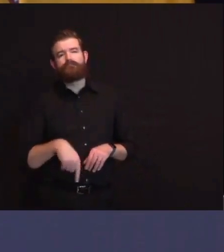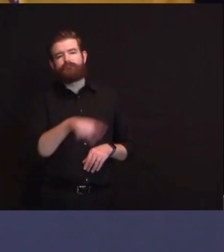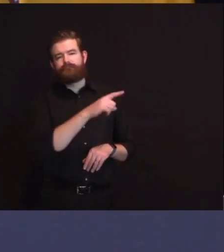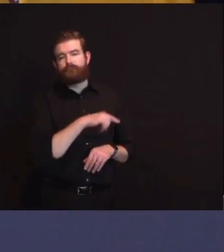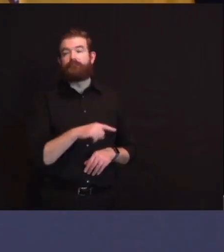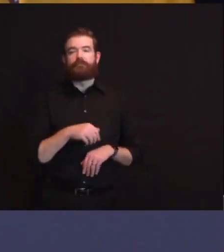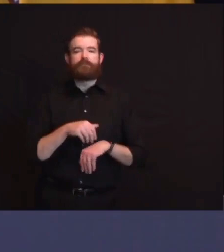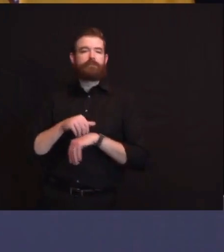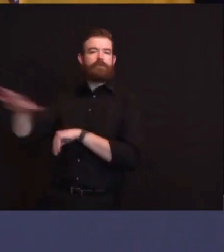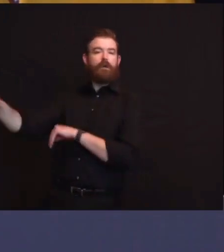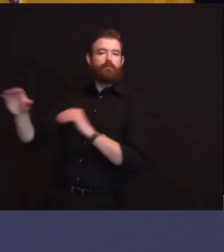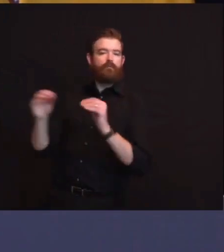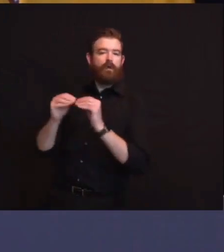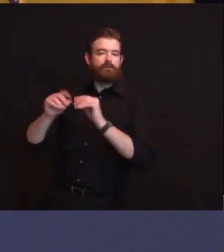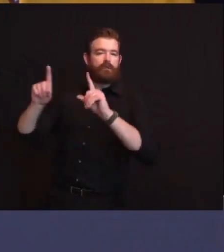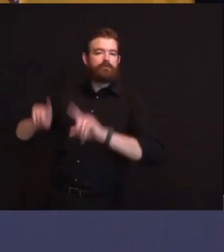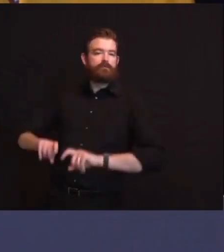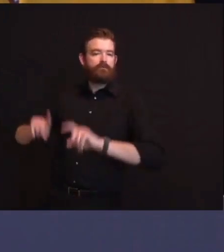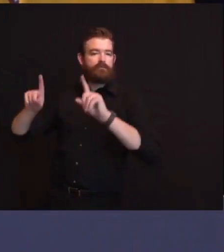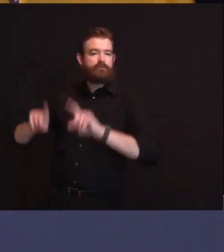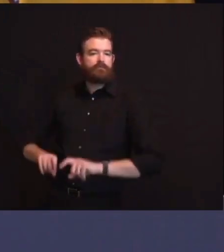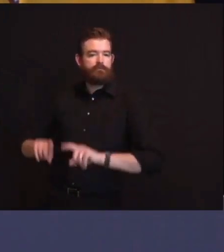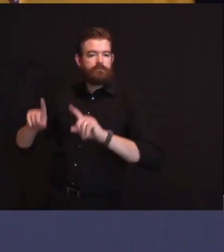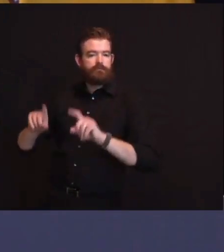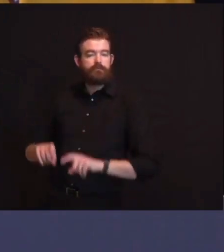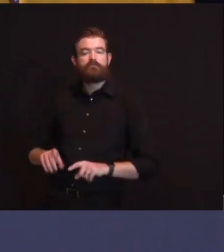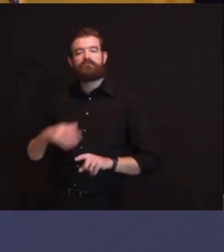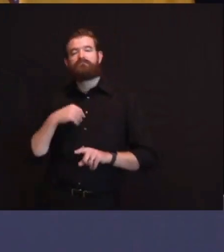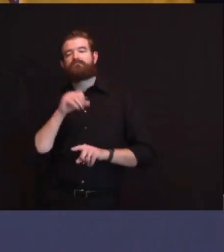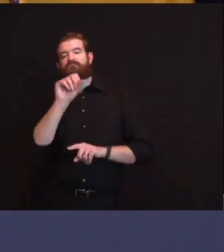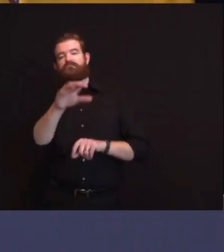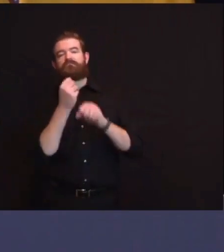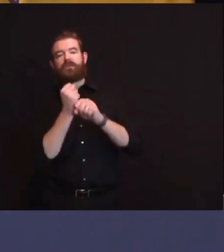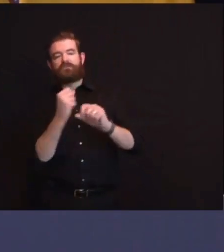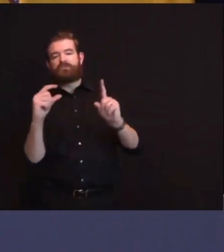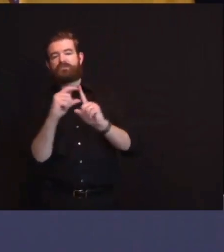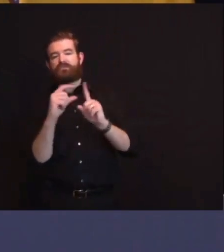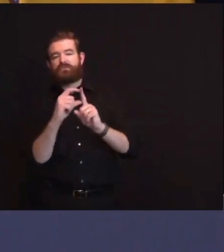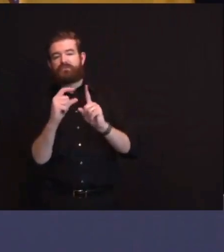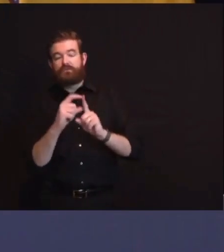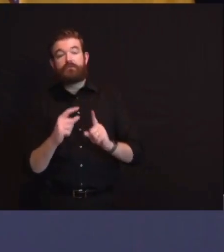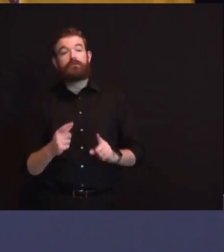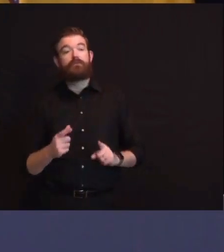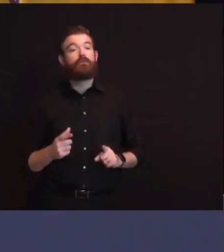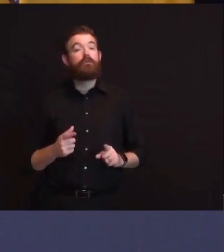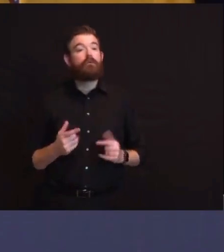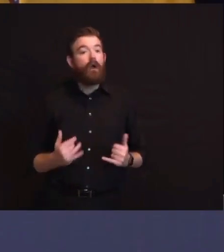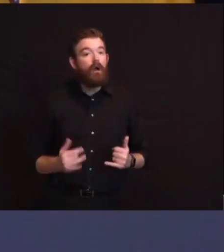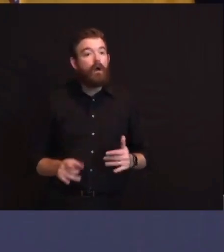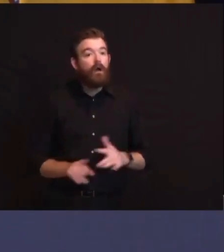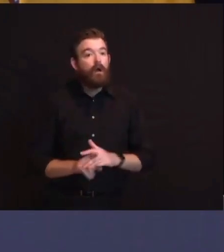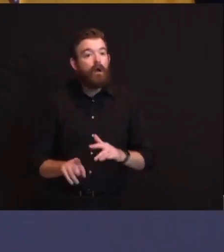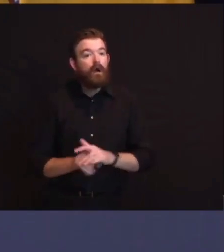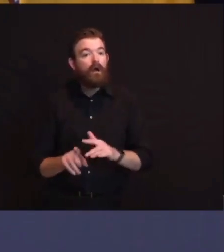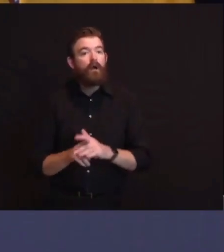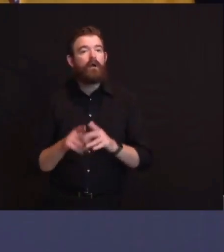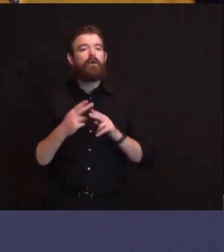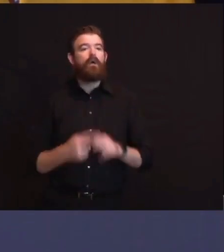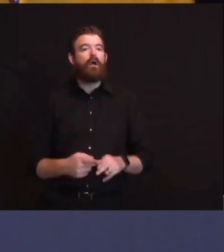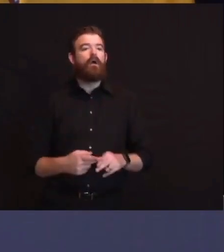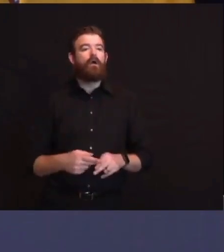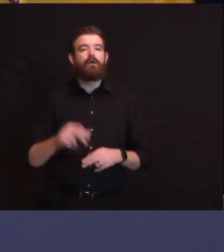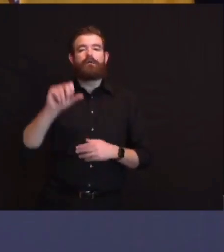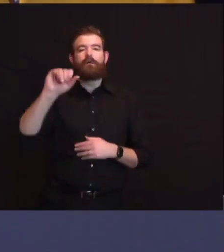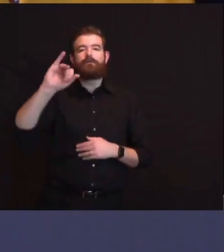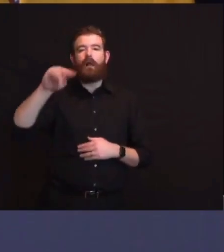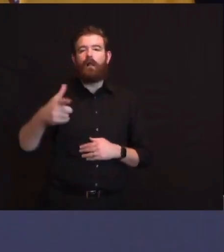I'll use baseball terms, forgive me, this is a bunch of singles and doubles, small ball stuff that's a little bit here, a little bit there. Is